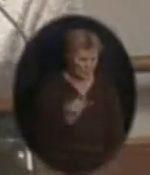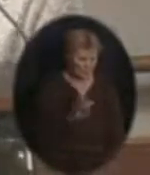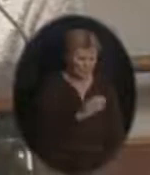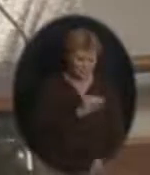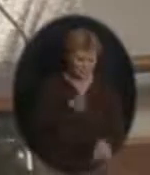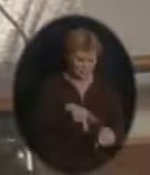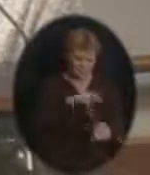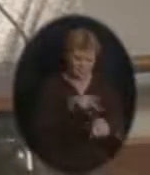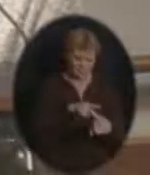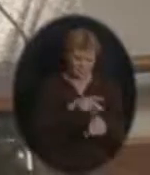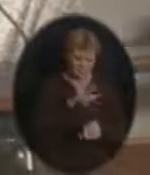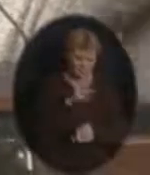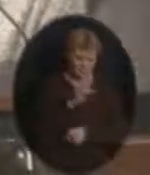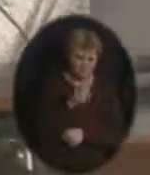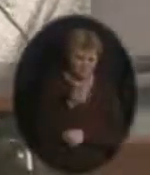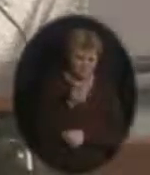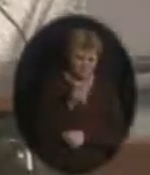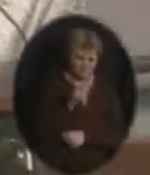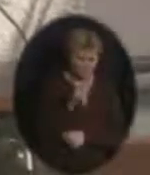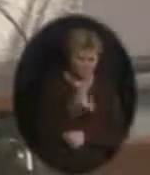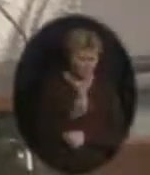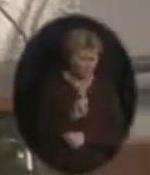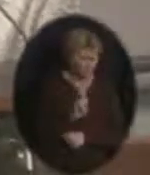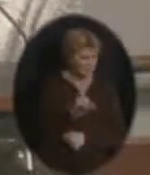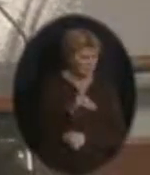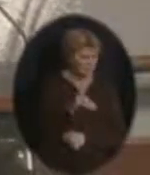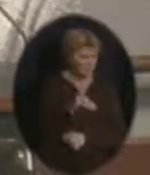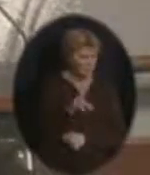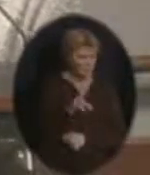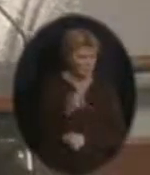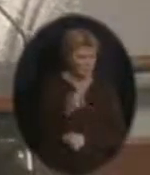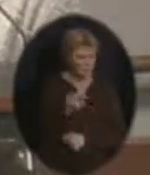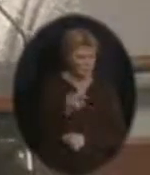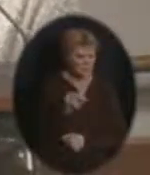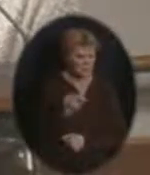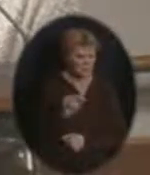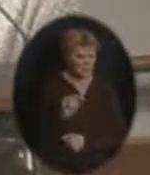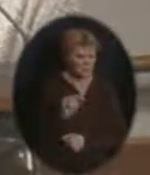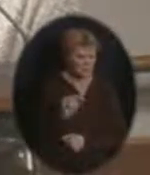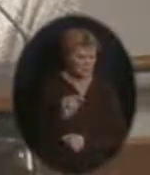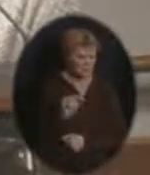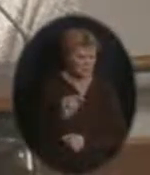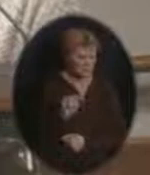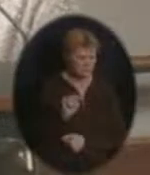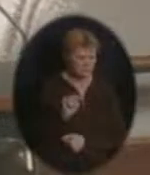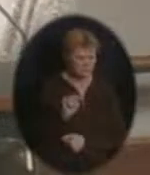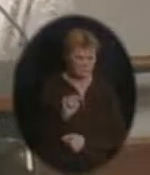DeMoss. Don't be shy, please come forward.